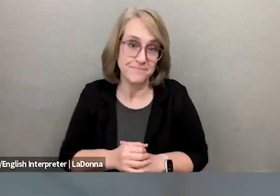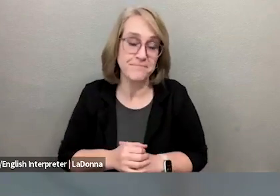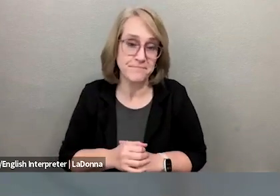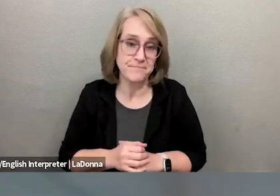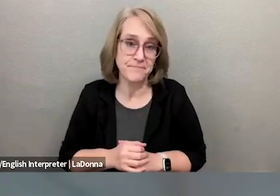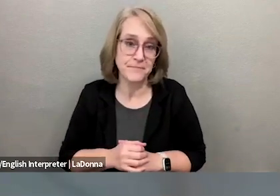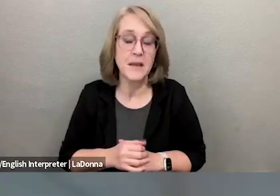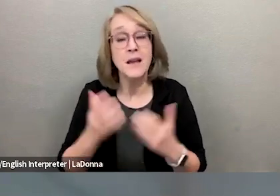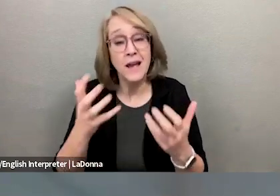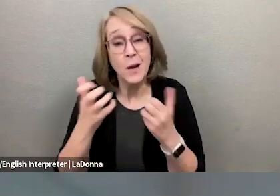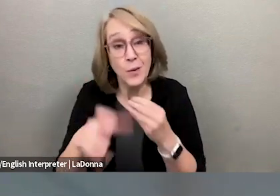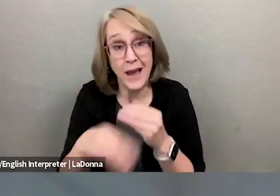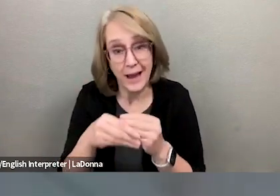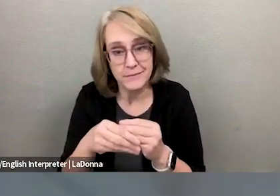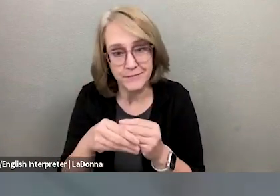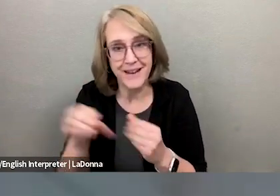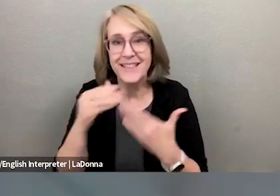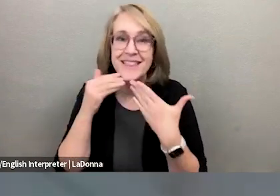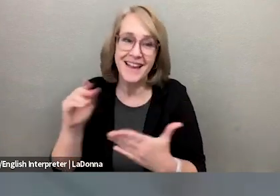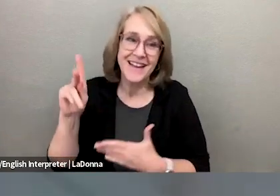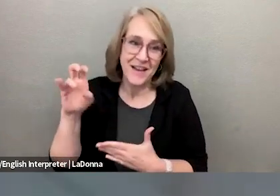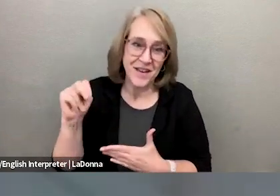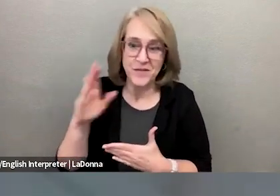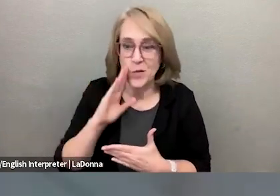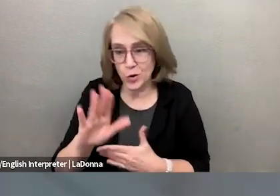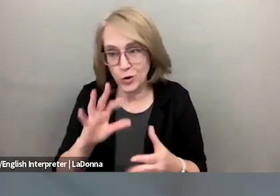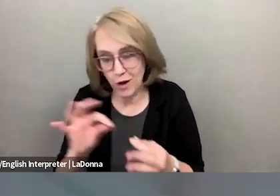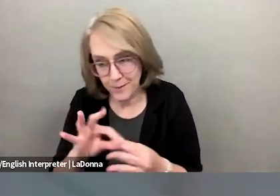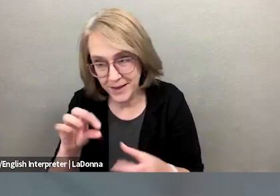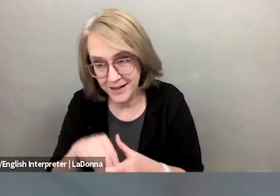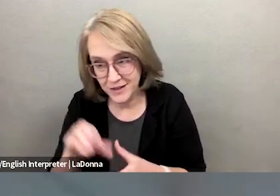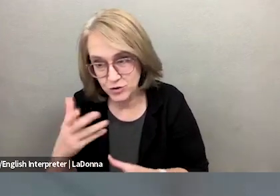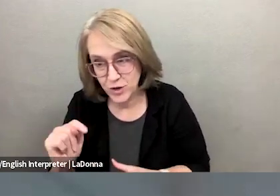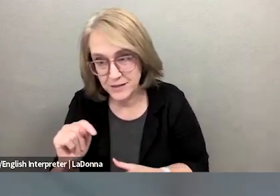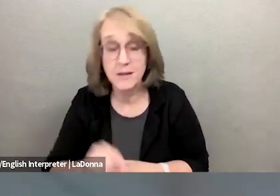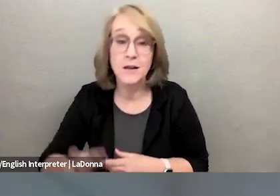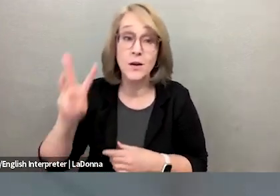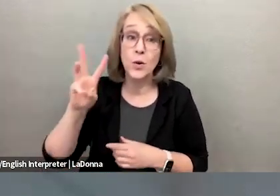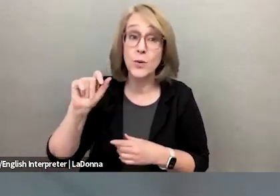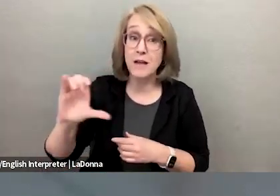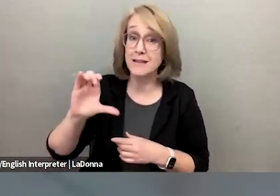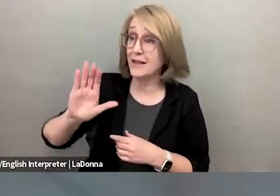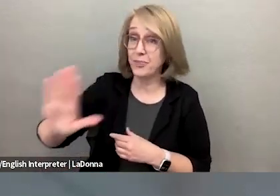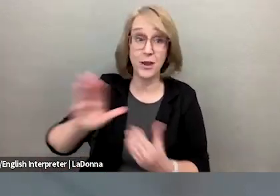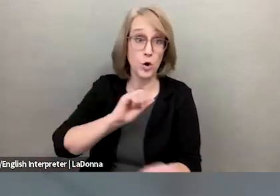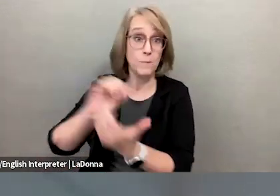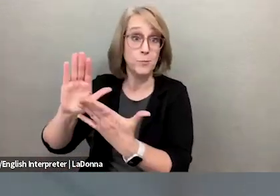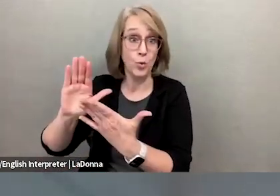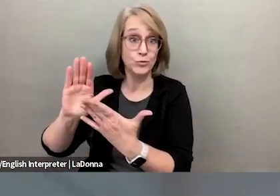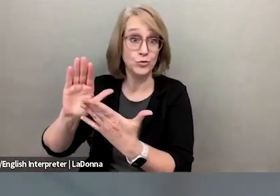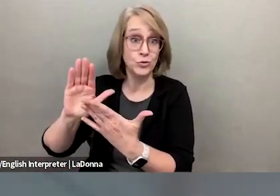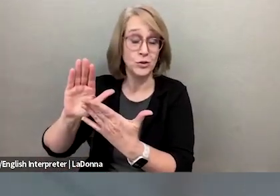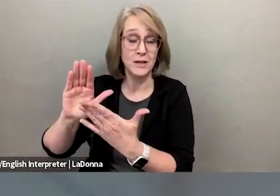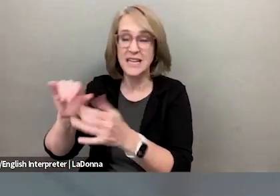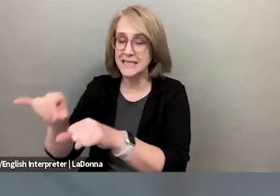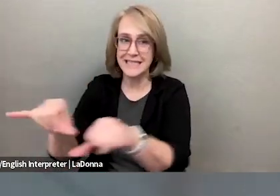And I do want to add, and thank you, Kevin, for your comment in the chat, that Wisconsin's approach really does resonate very